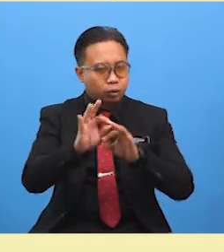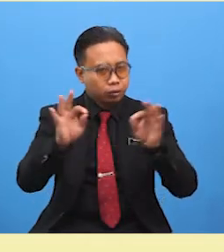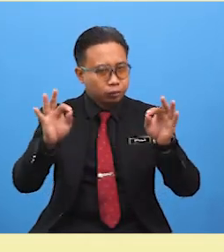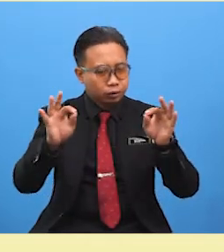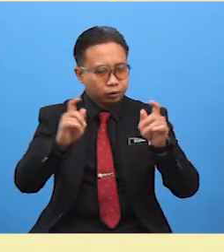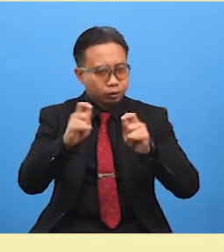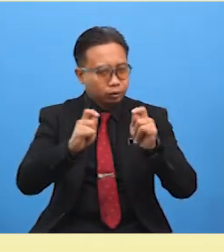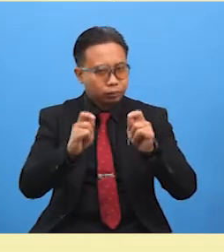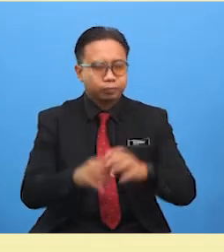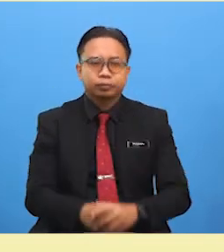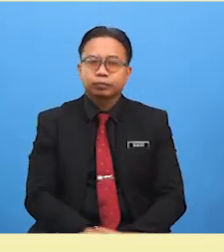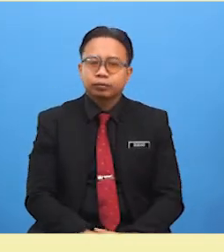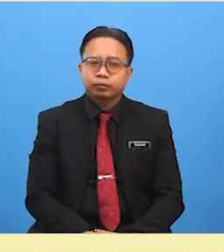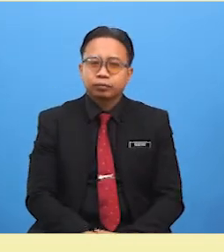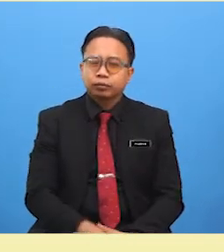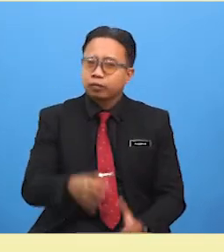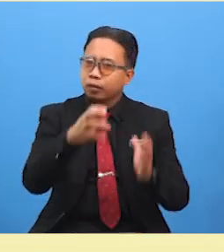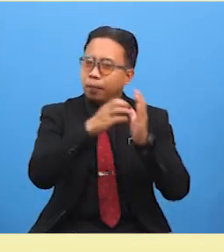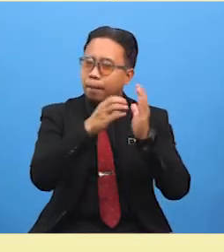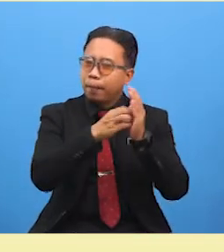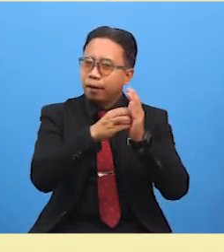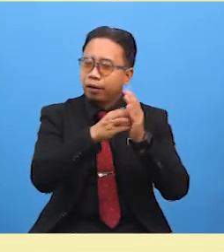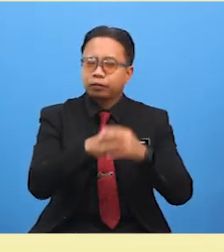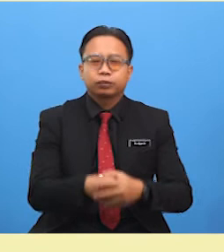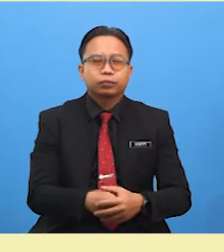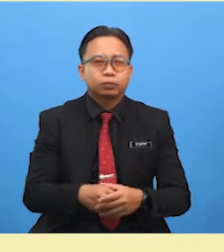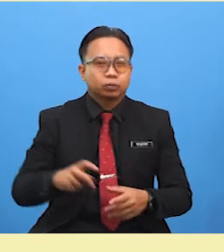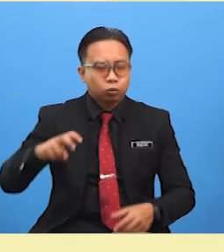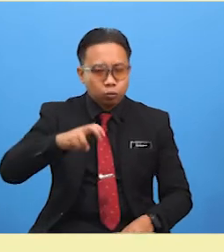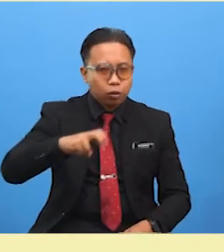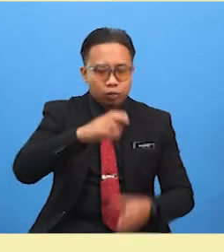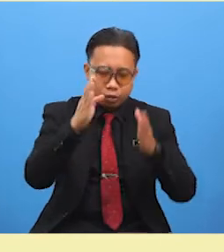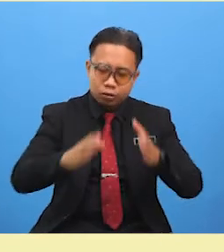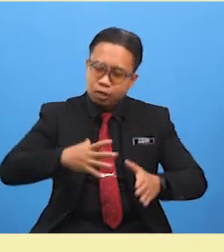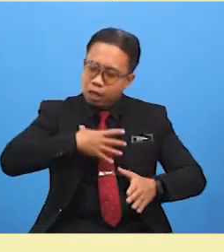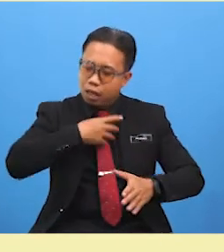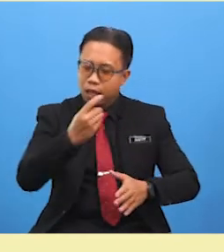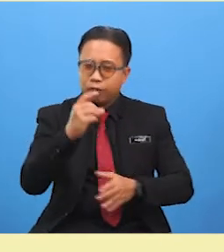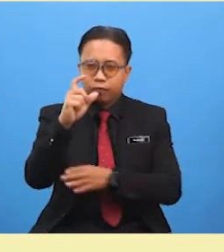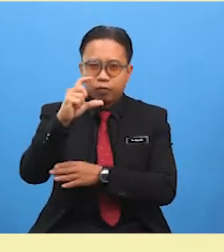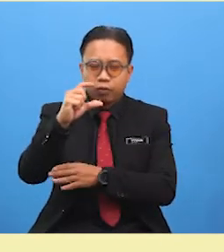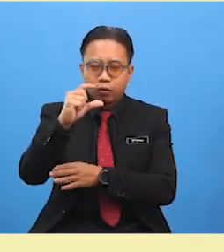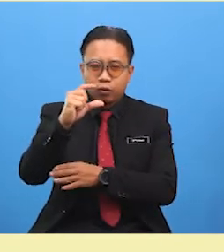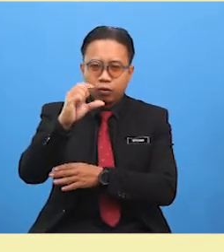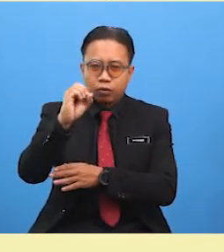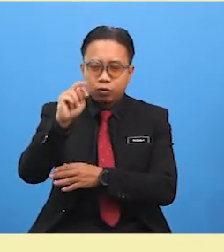the paragraph ends with tourists love gondolas. It is a mode of transportation that is loved by people and tourists